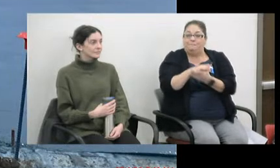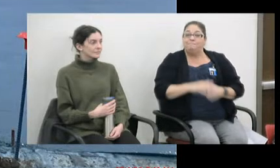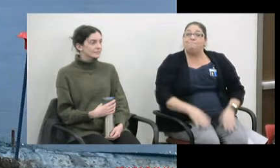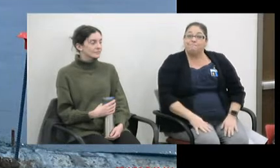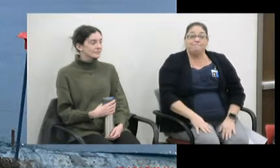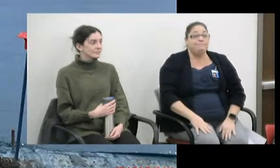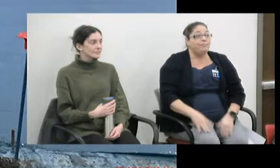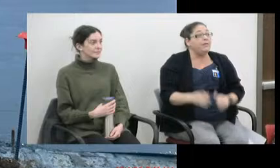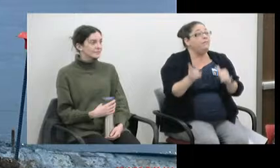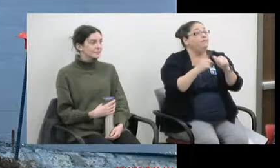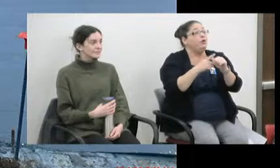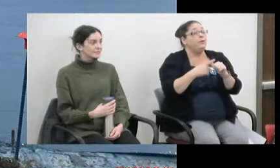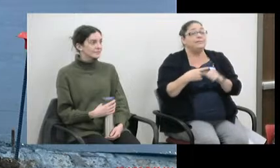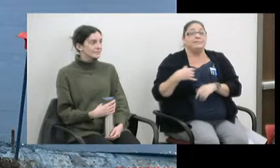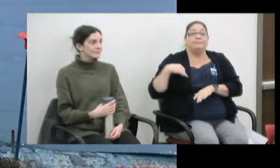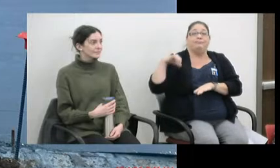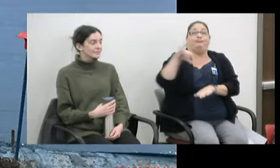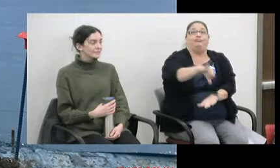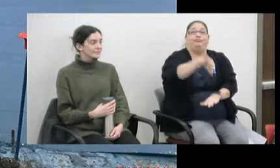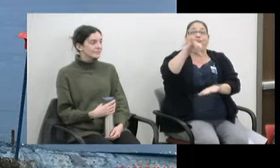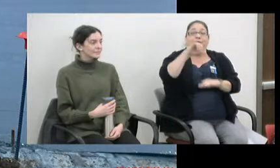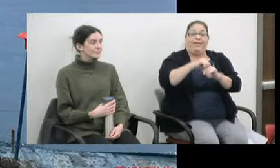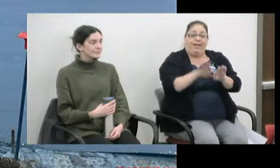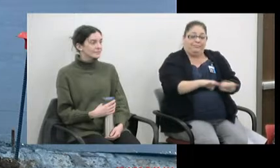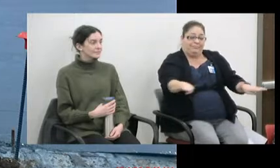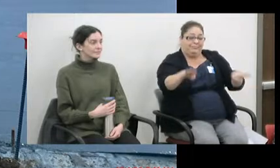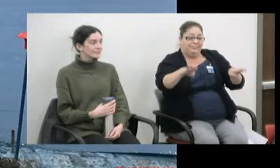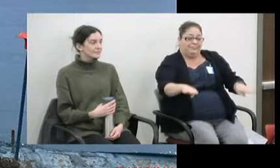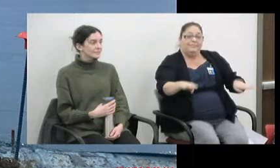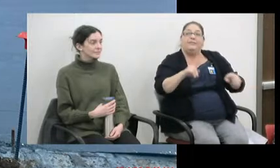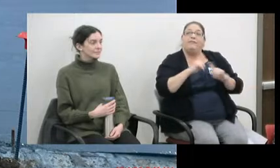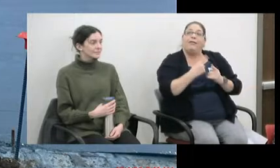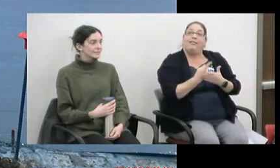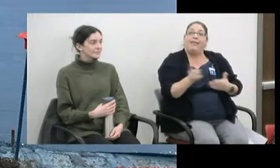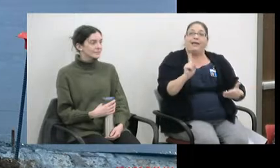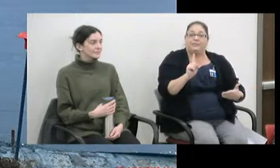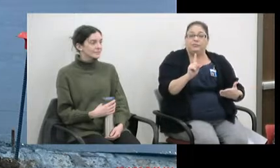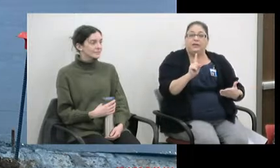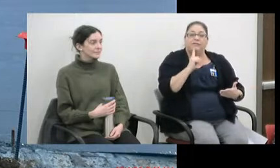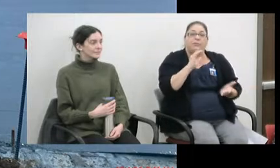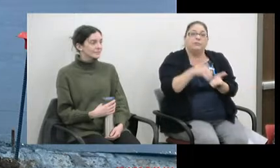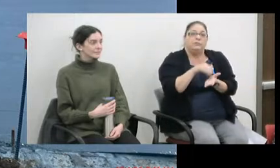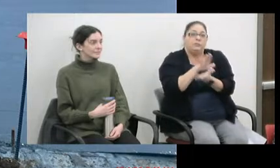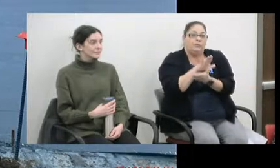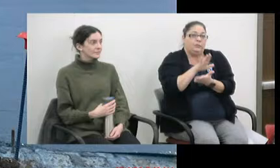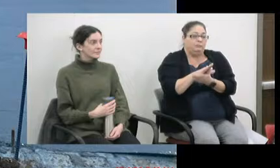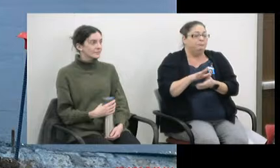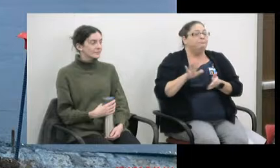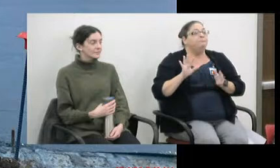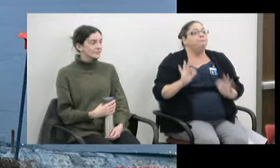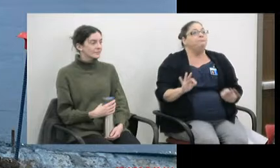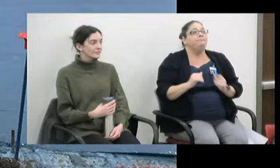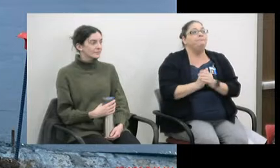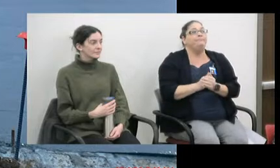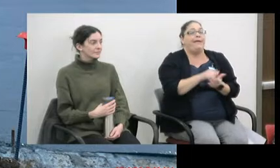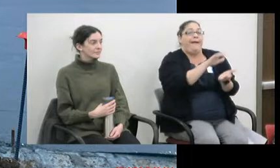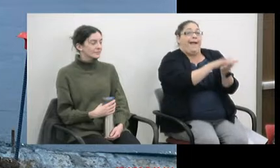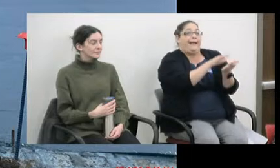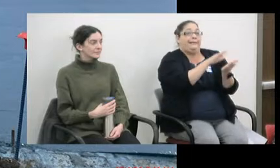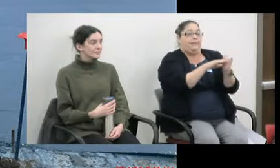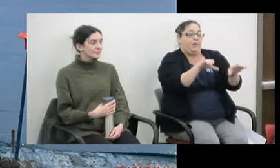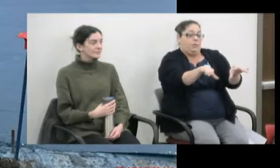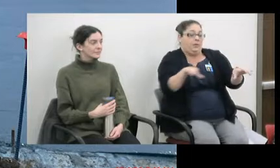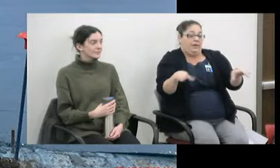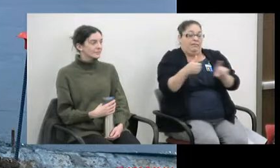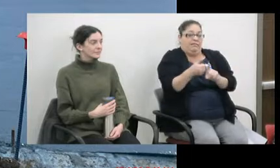We had our first slab pour on the middle school last week. So the academic wing is split up into